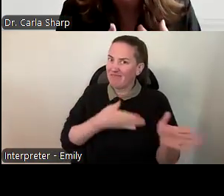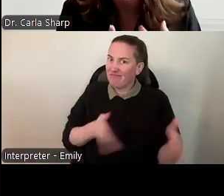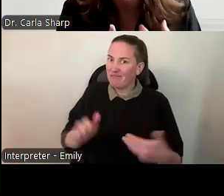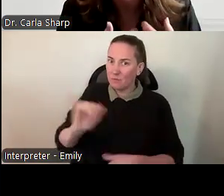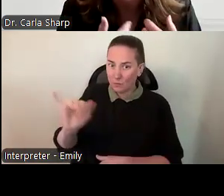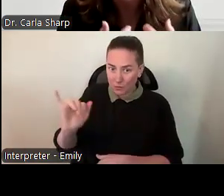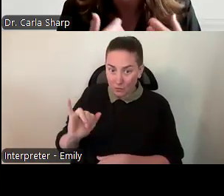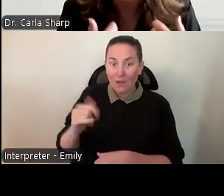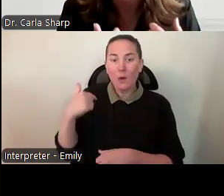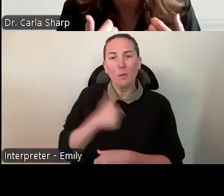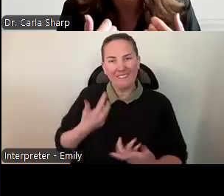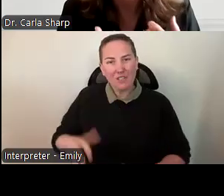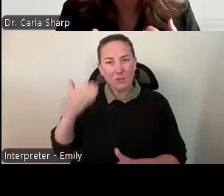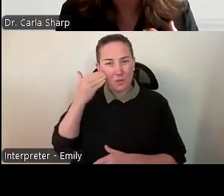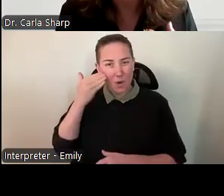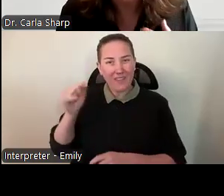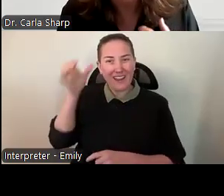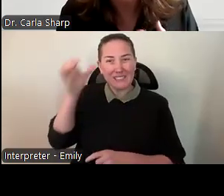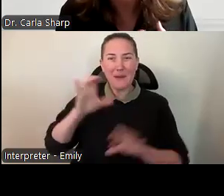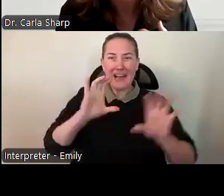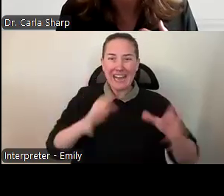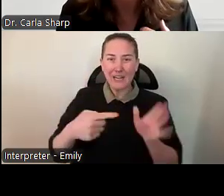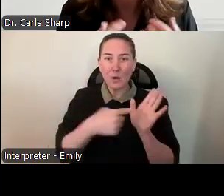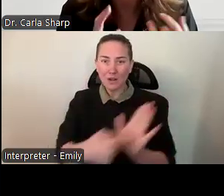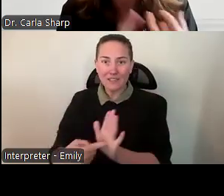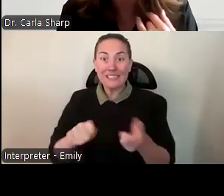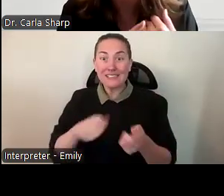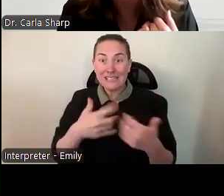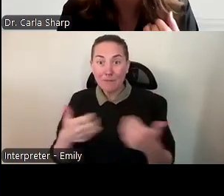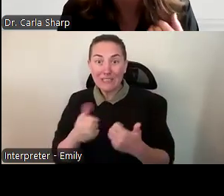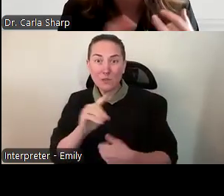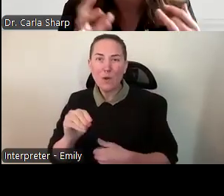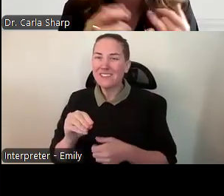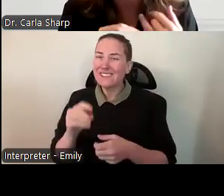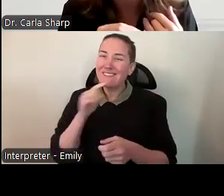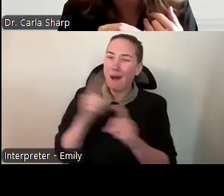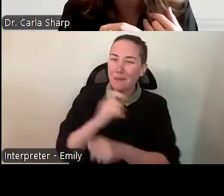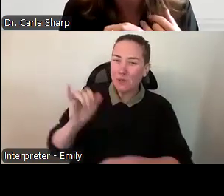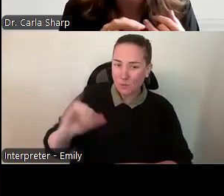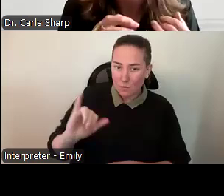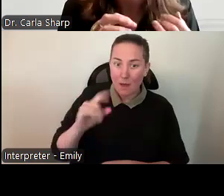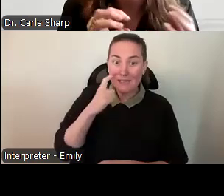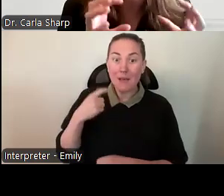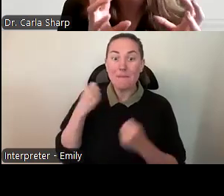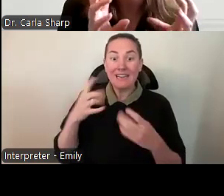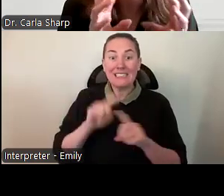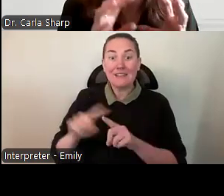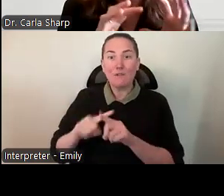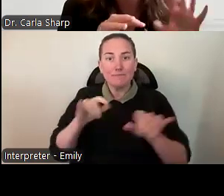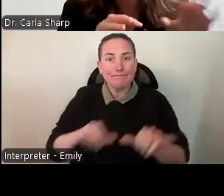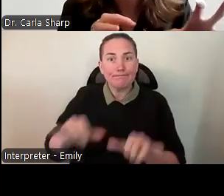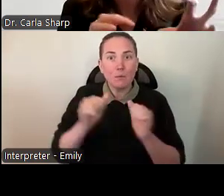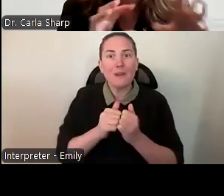well-known problems with the idea of categorically distinct disorders. We know there's high heterogeneity within disorders. So